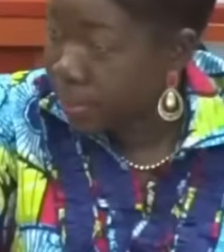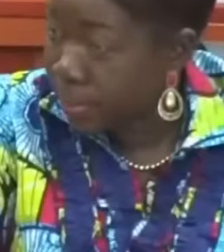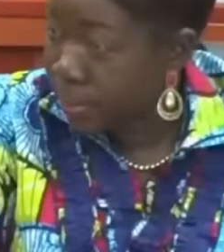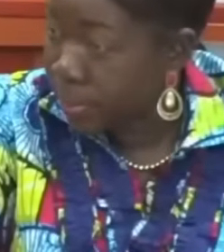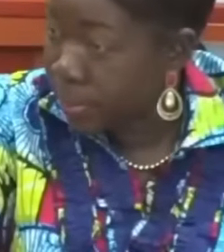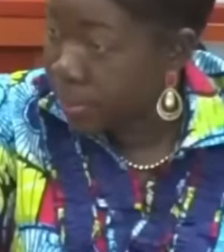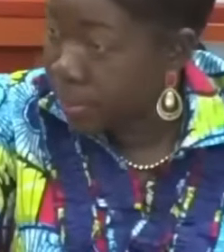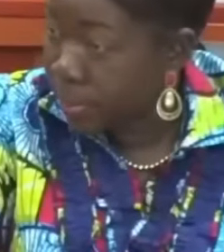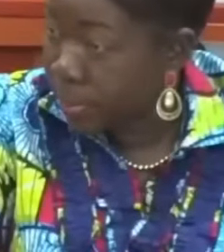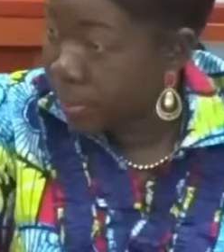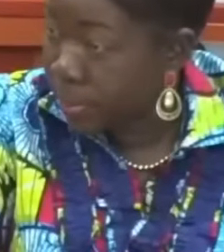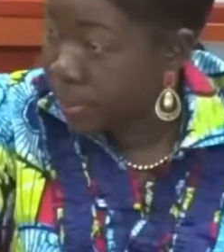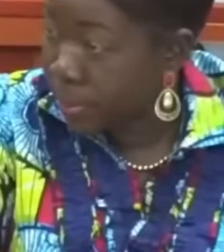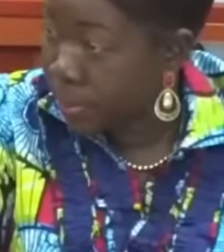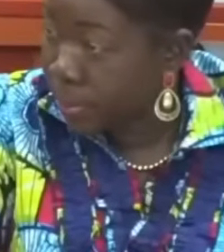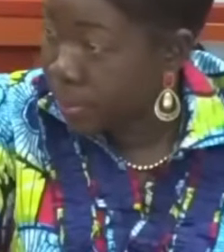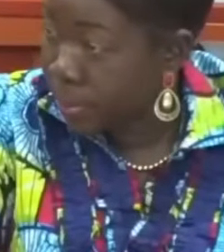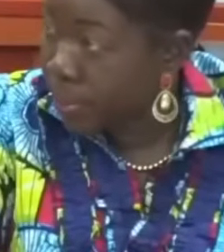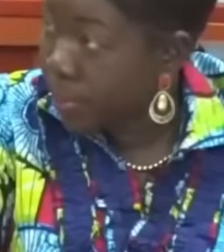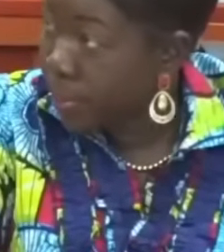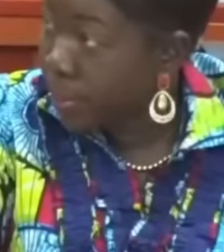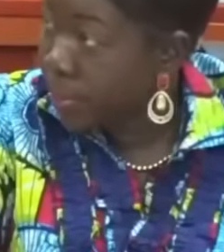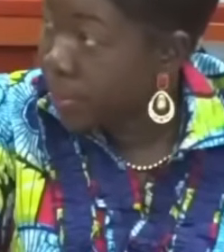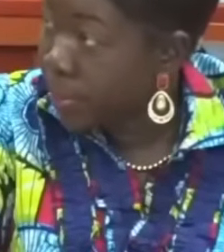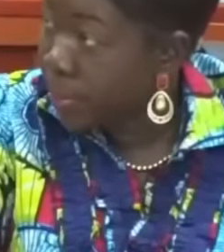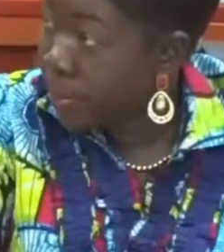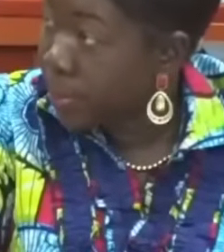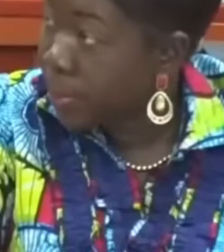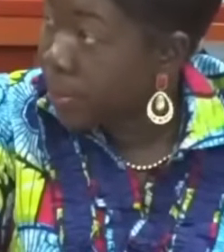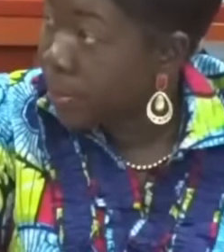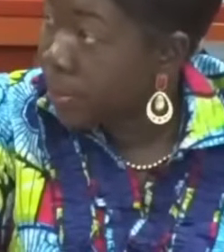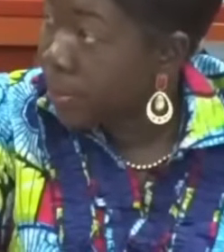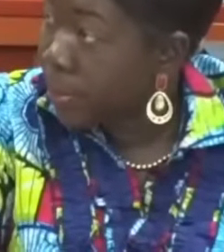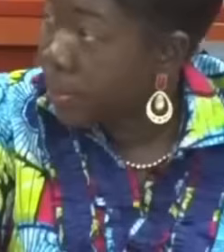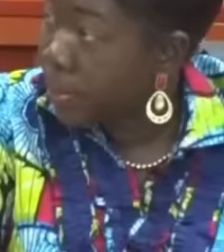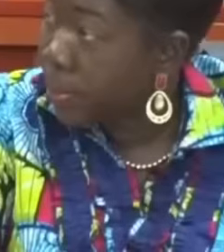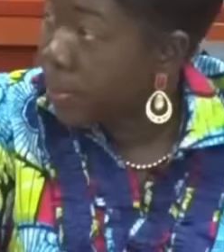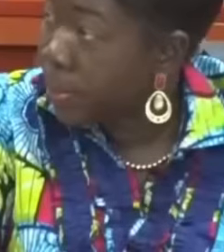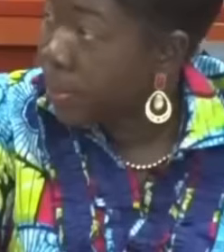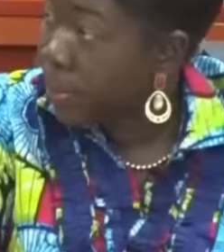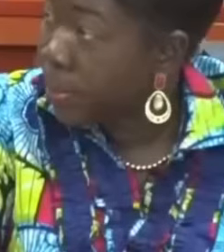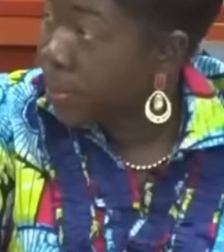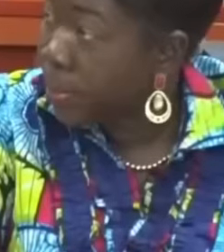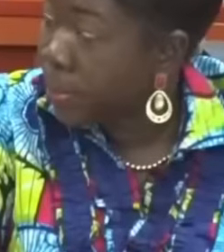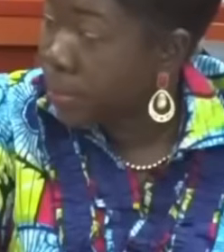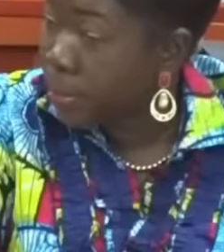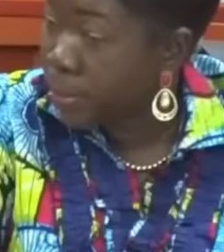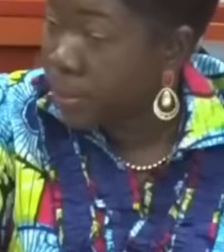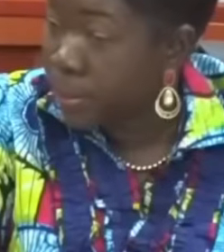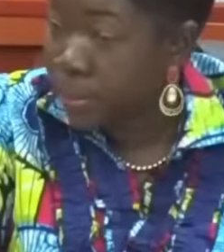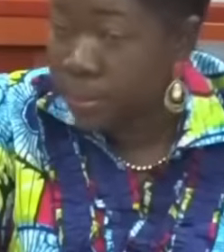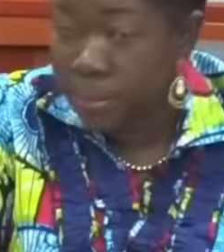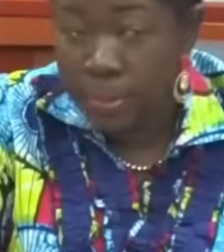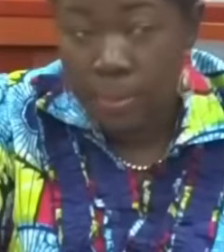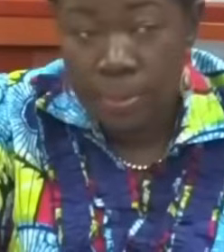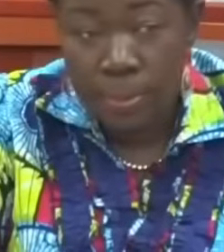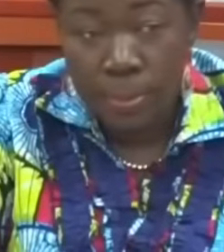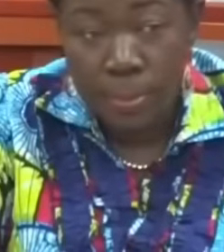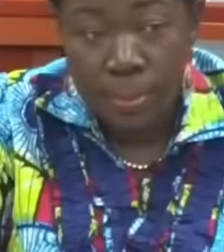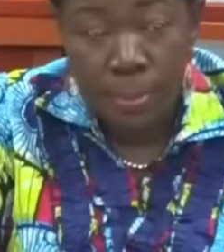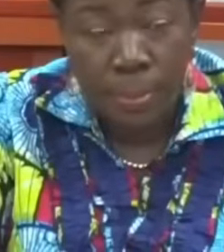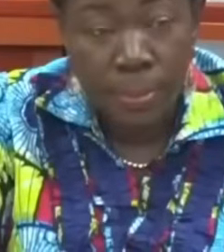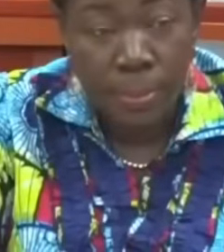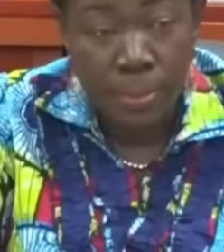Tamne irrigation project in Garu and the steps the ministry is taking to ensure its